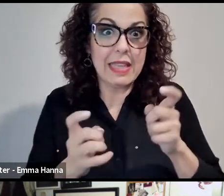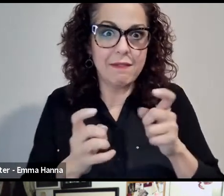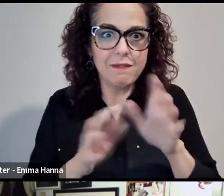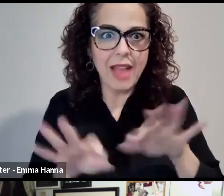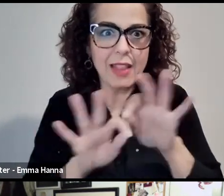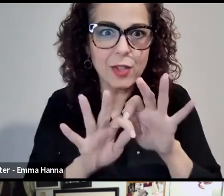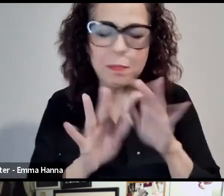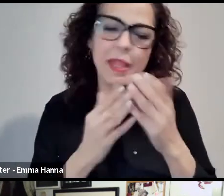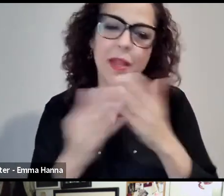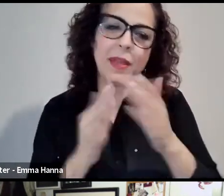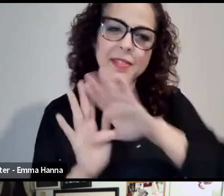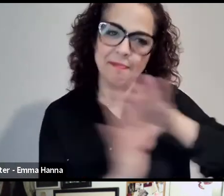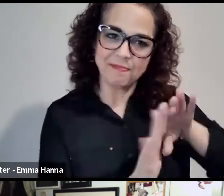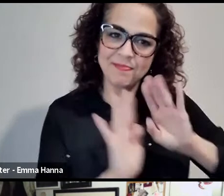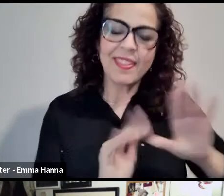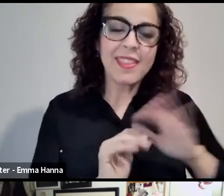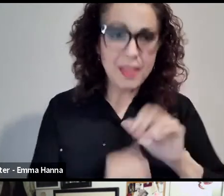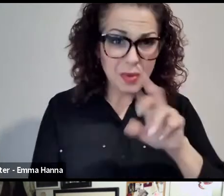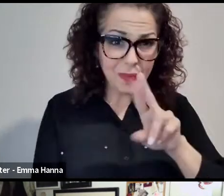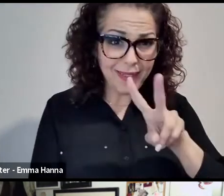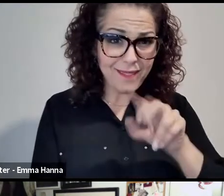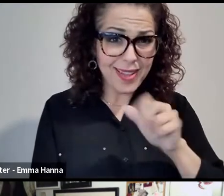Reva, if you don't mind,